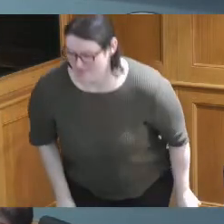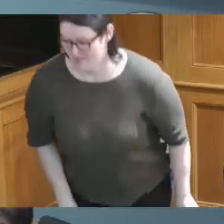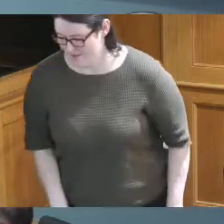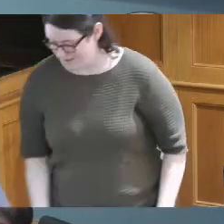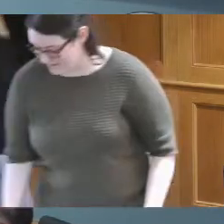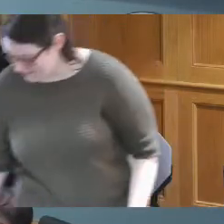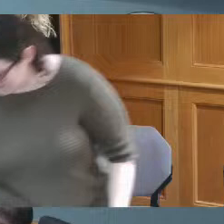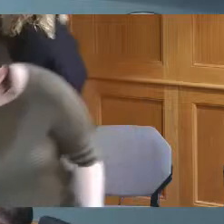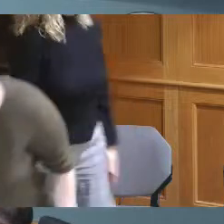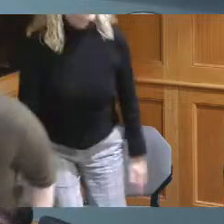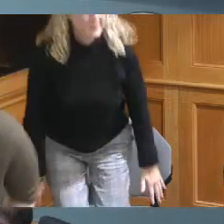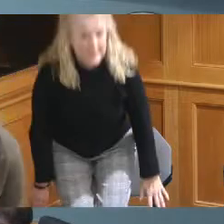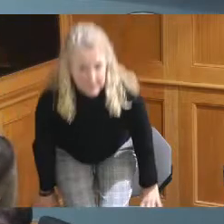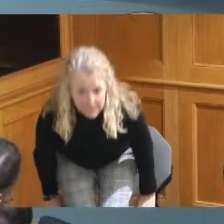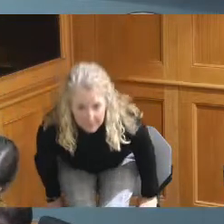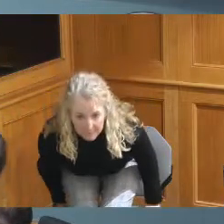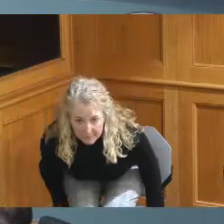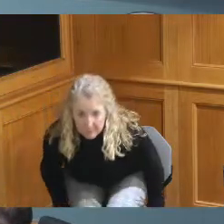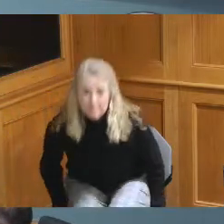Okay.